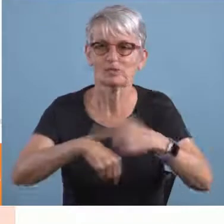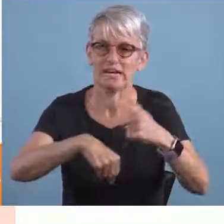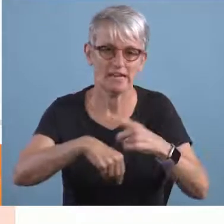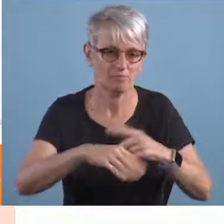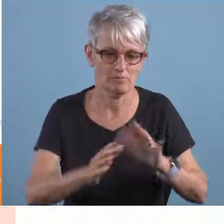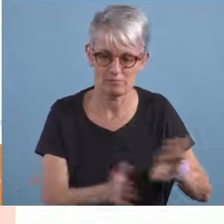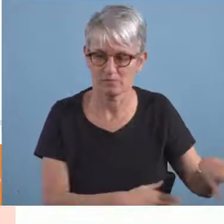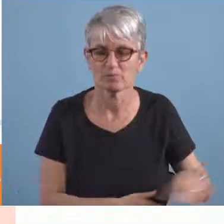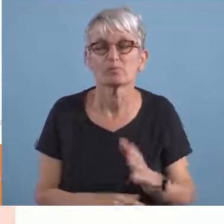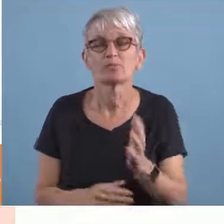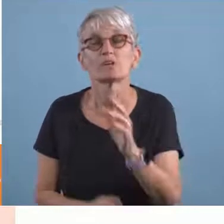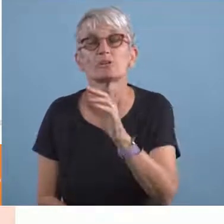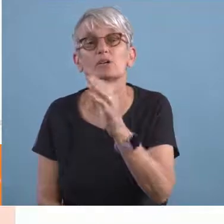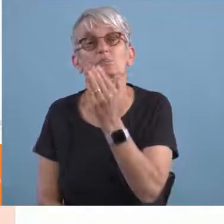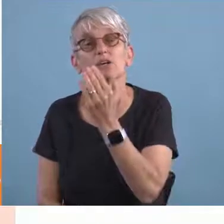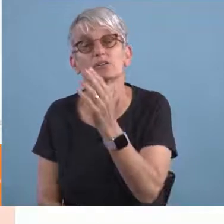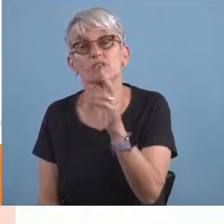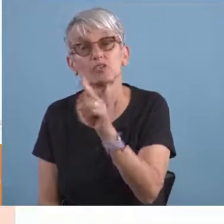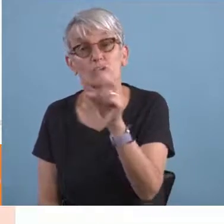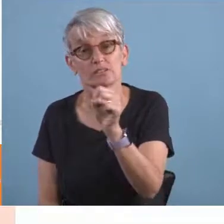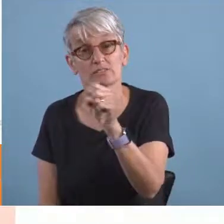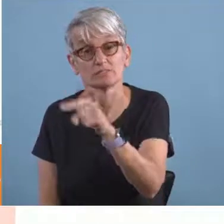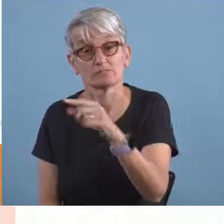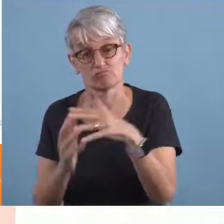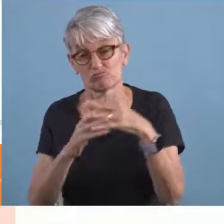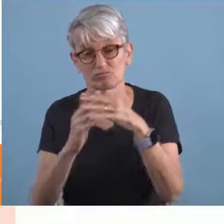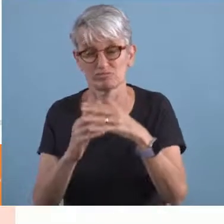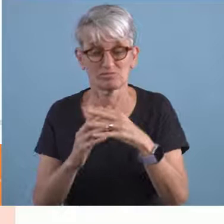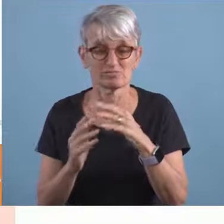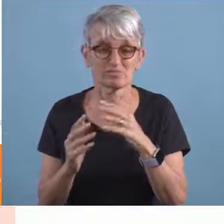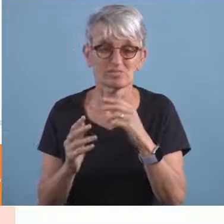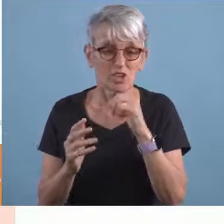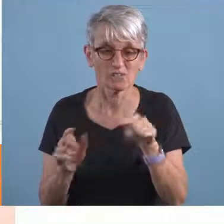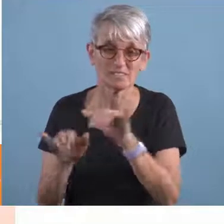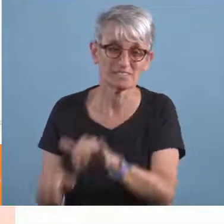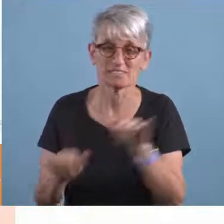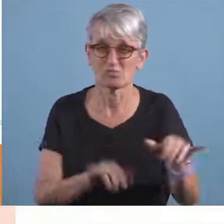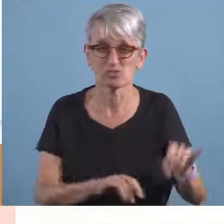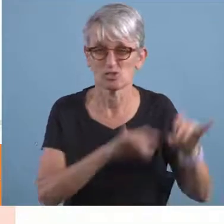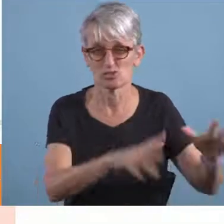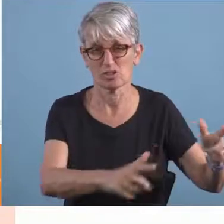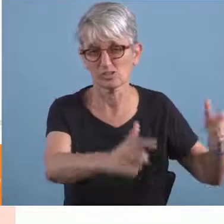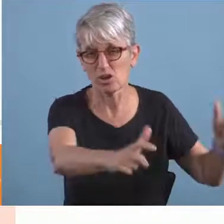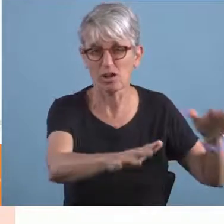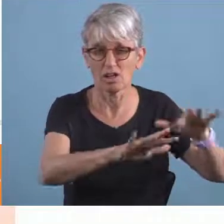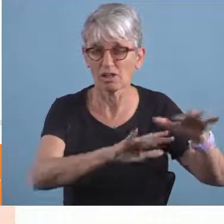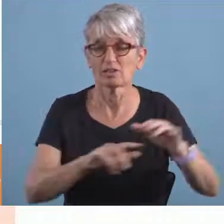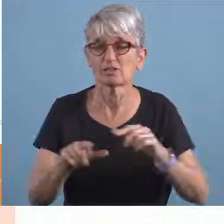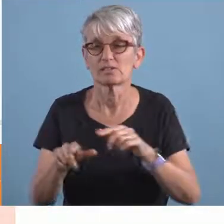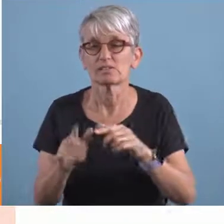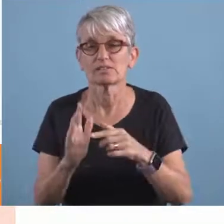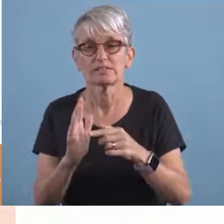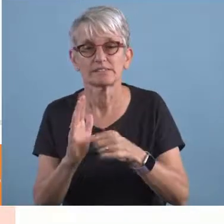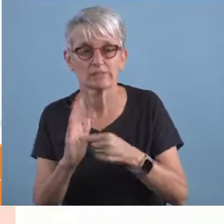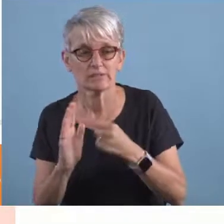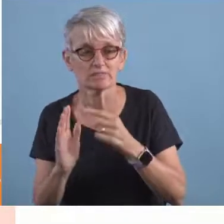US, where that challenge is not quite as significant, that sometimes when